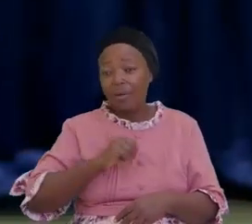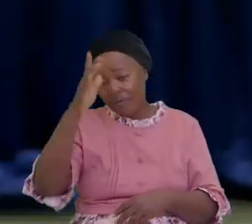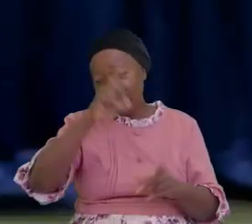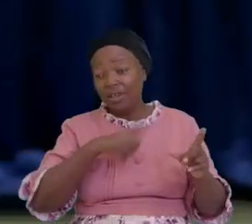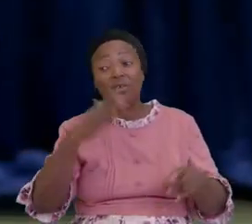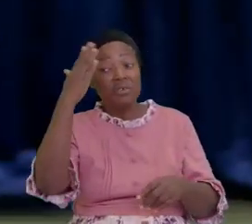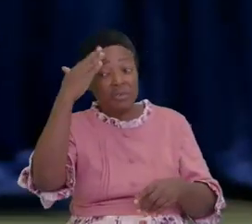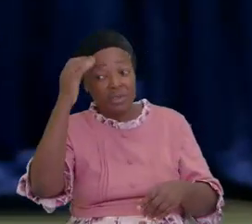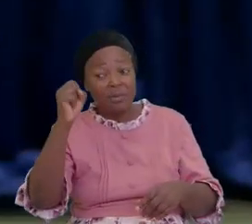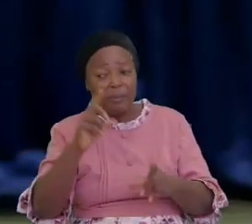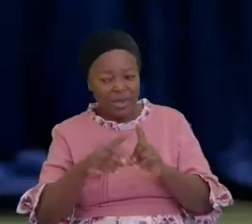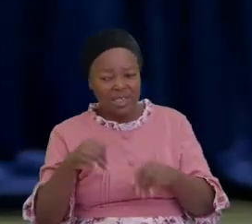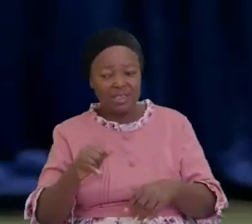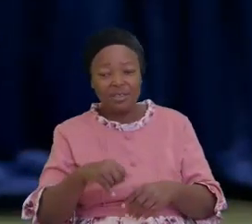time.